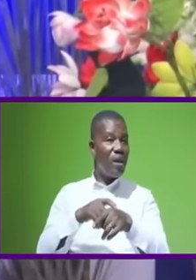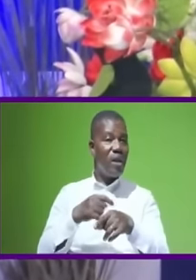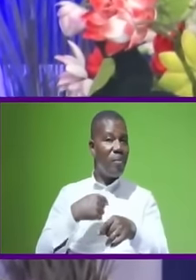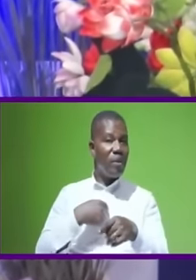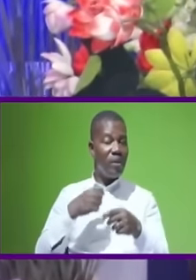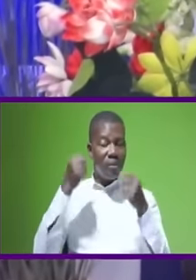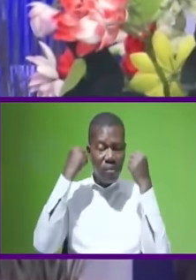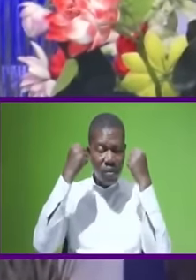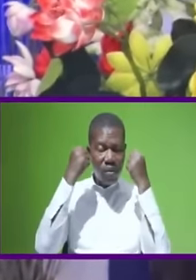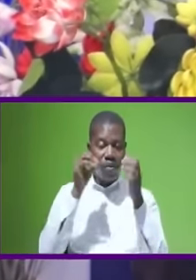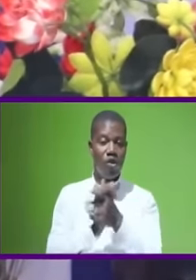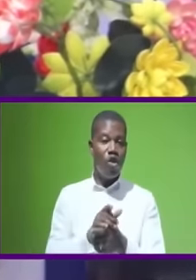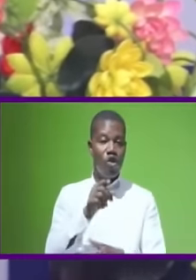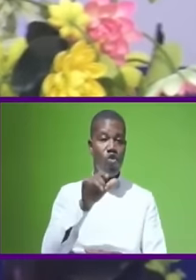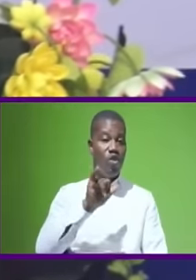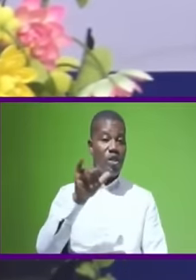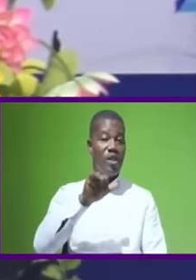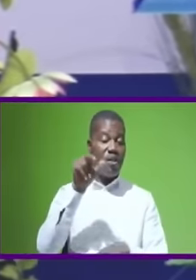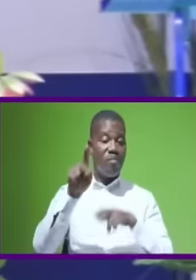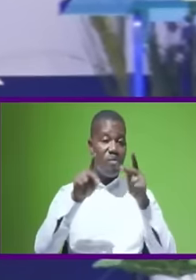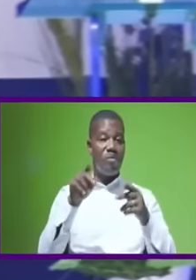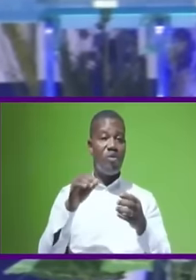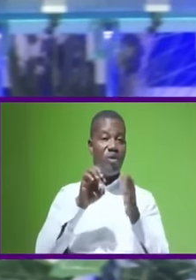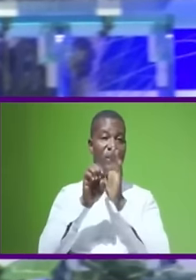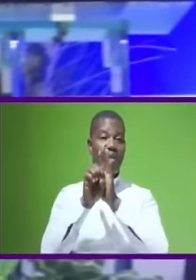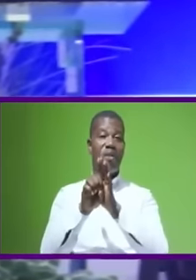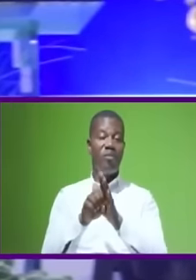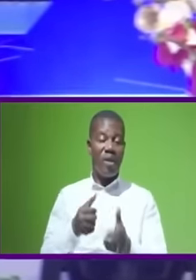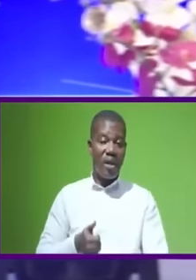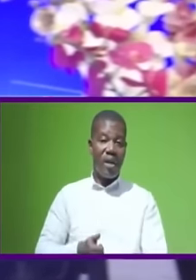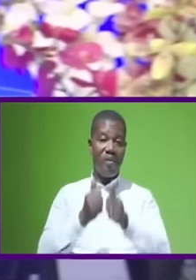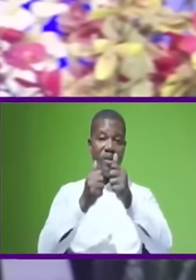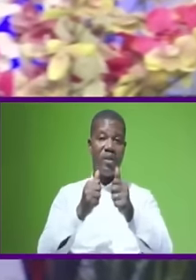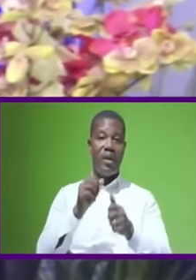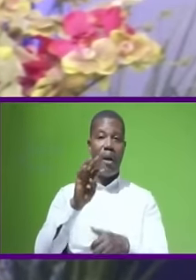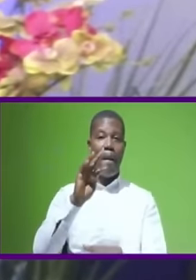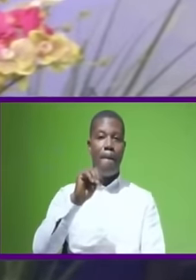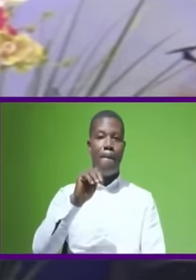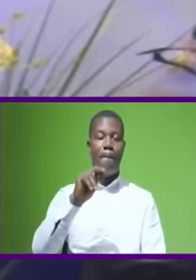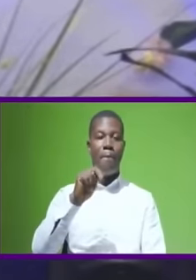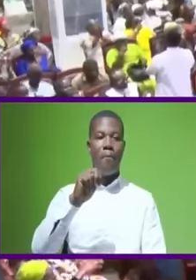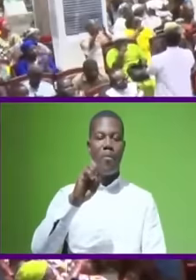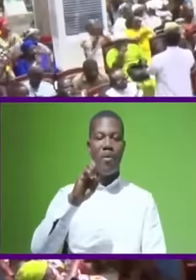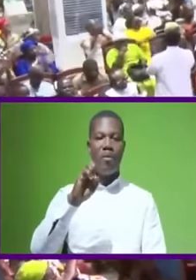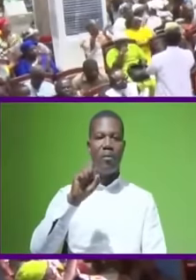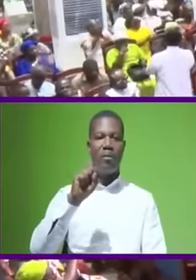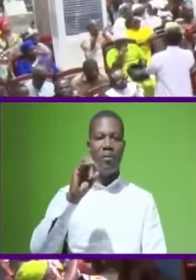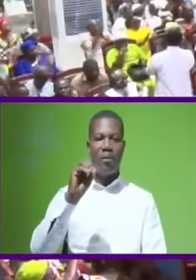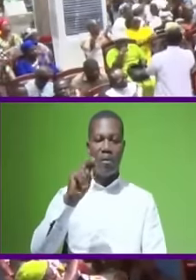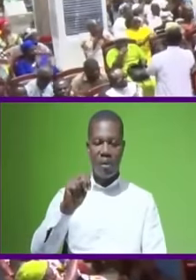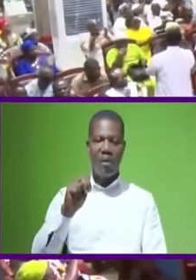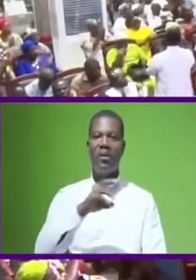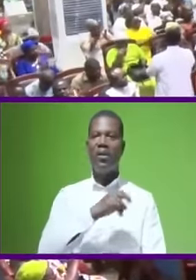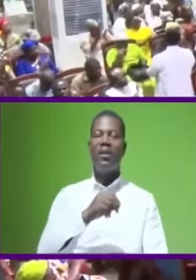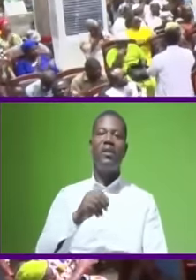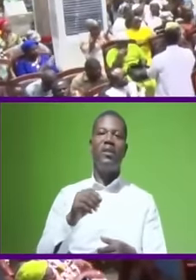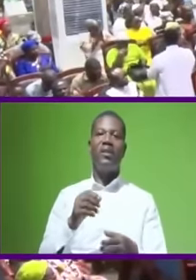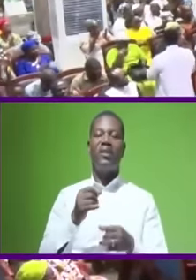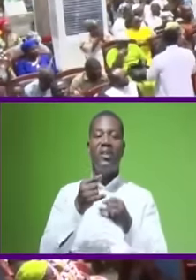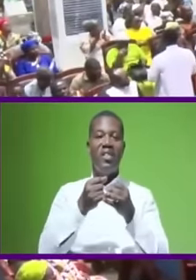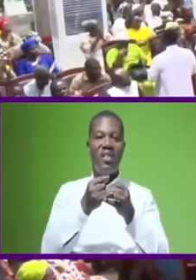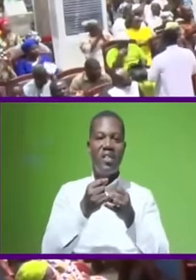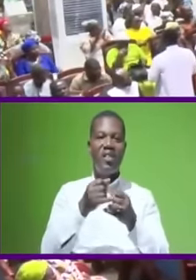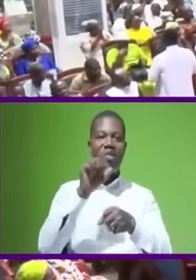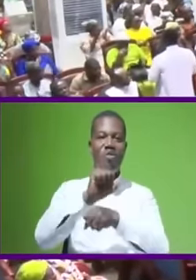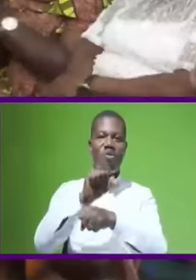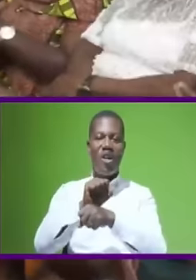mason for no money steel benders, money carpenter for. But some can see a part. And this explains